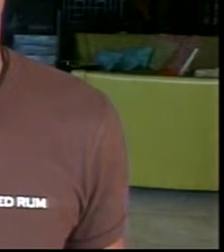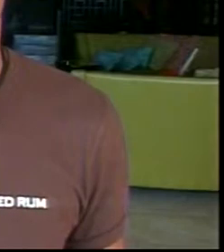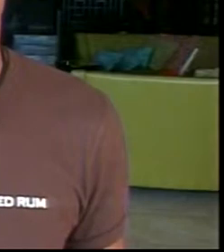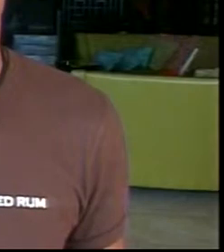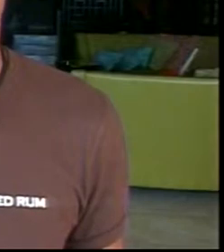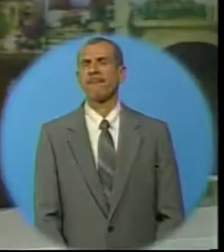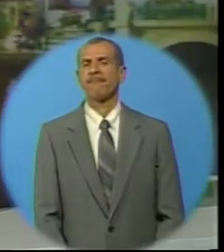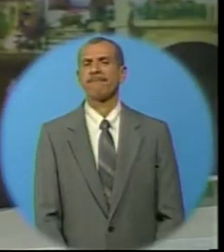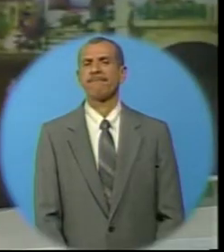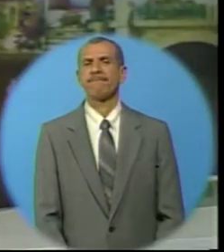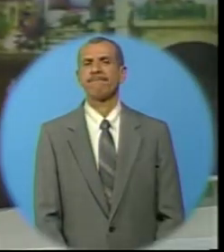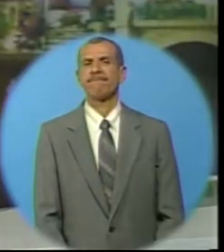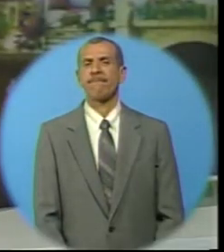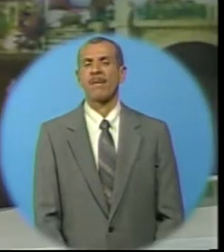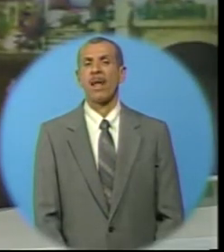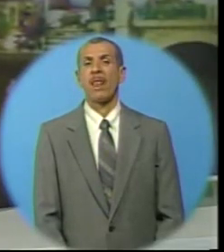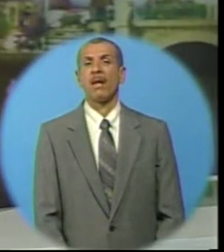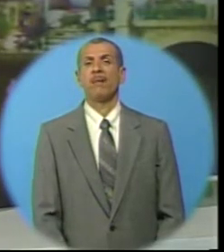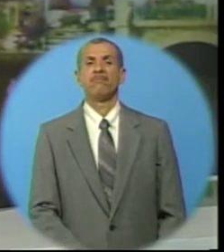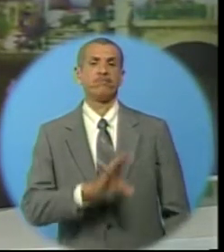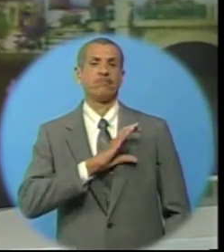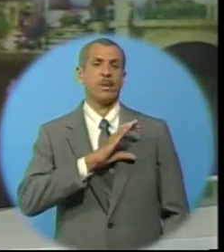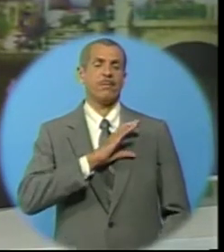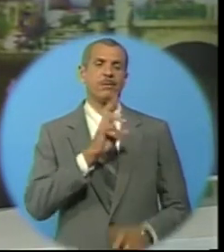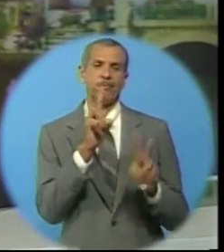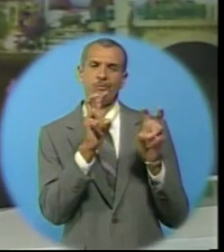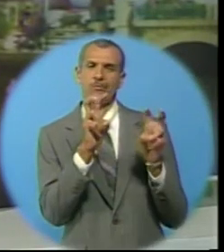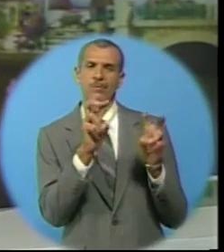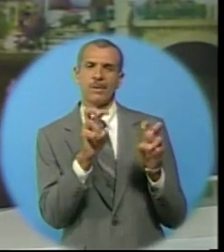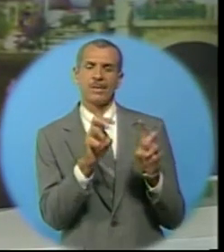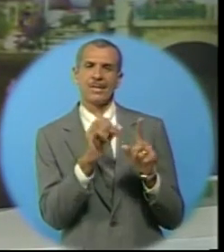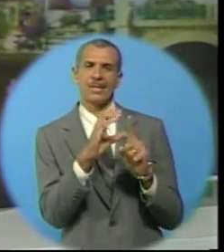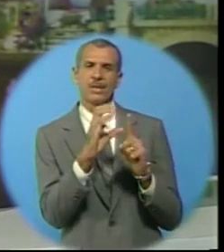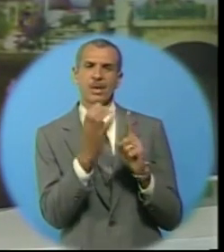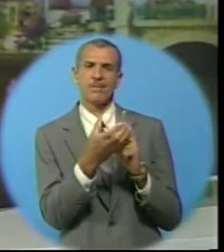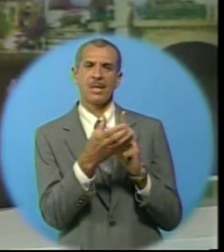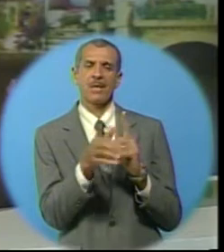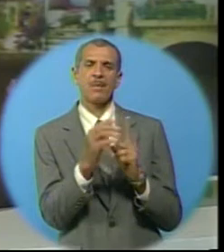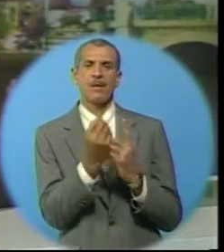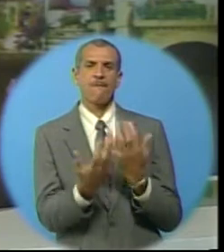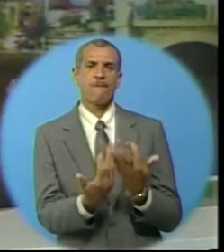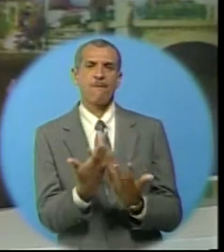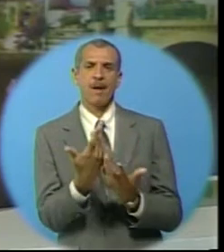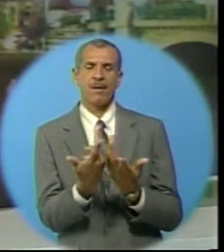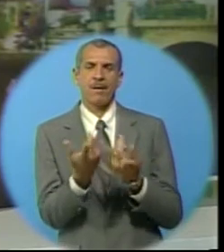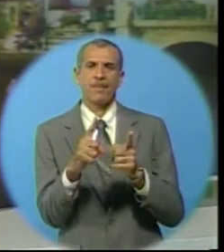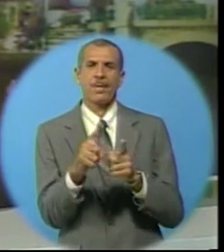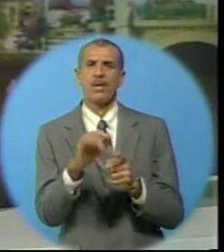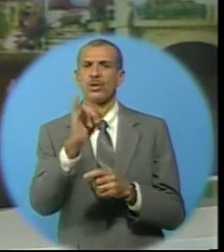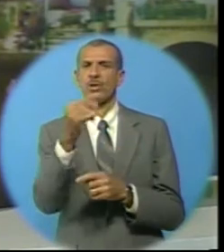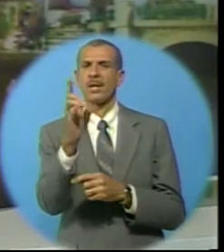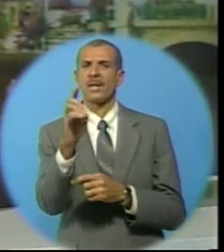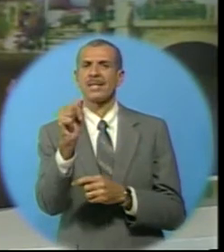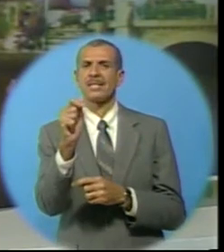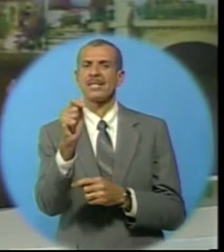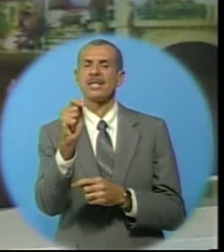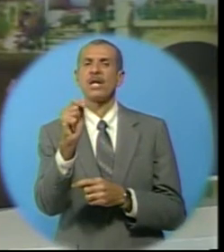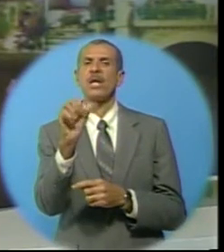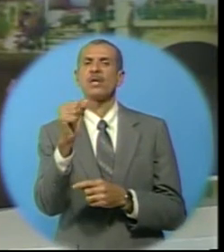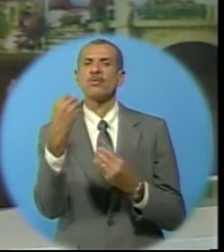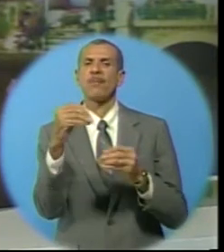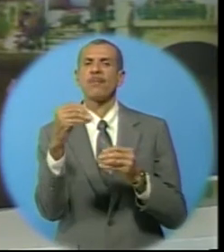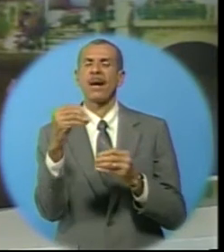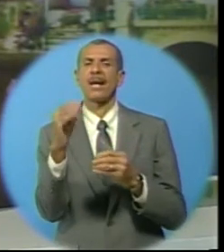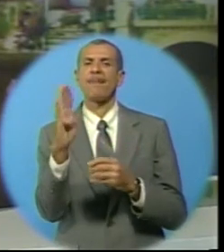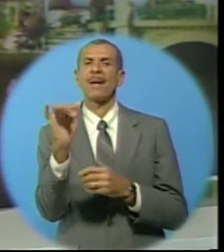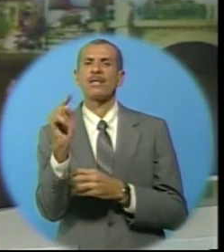activities as well. Lawmen are still looking into the circumstances surrounding the fire which broke out at Jordan's Supermarket on Baxter's Road last